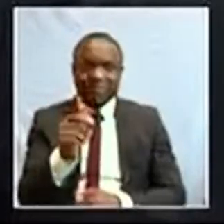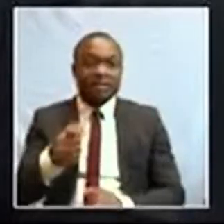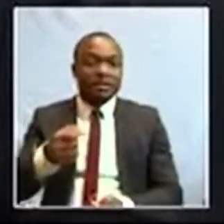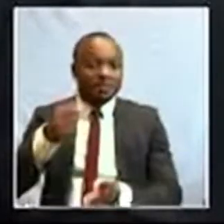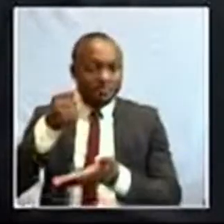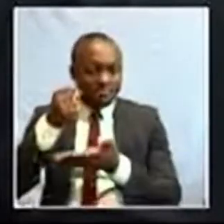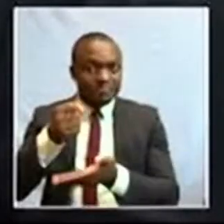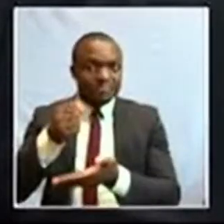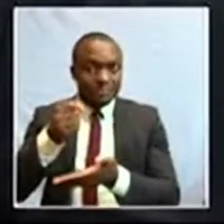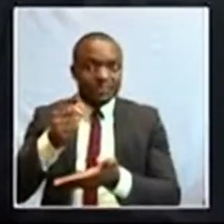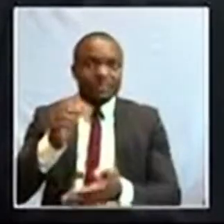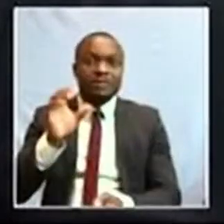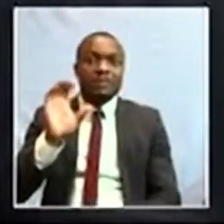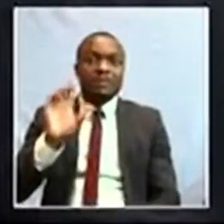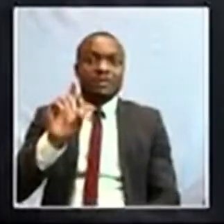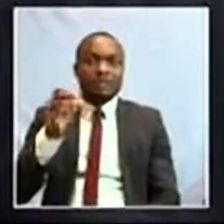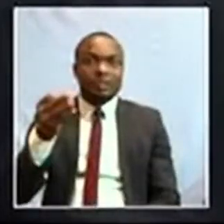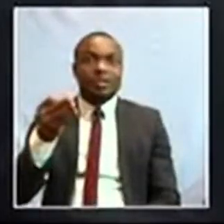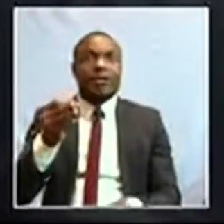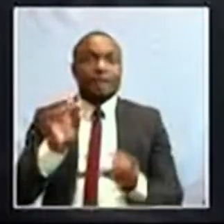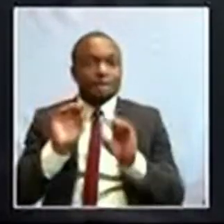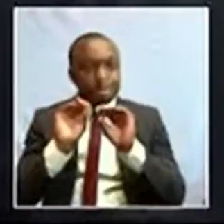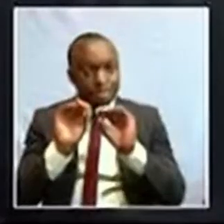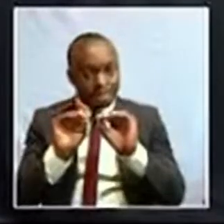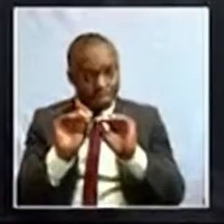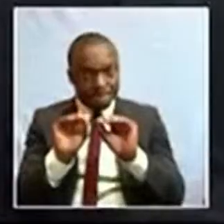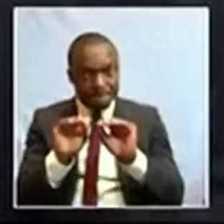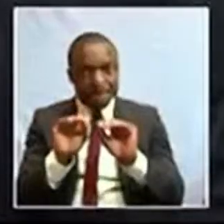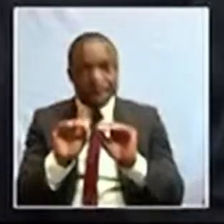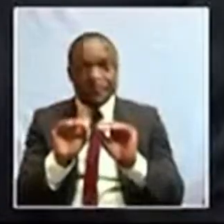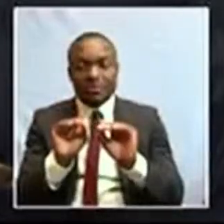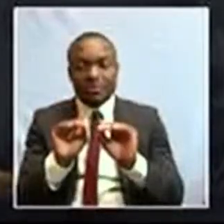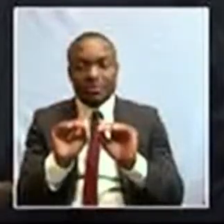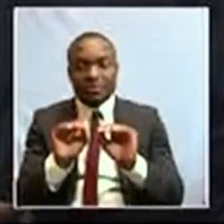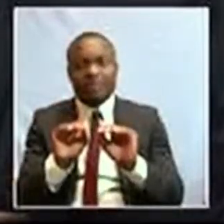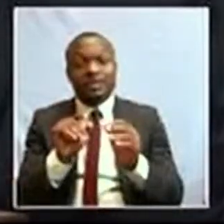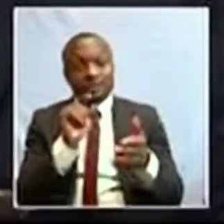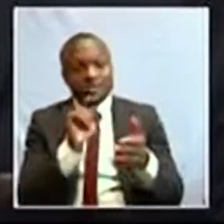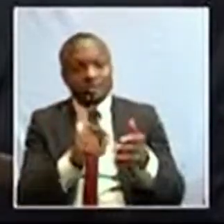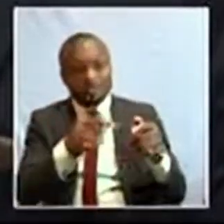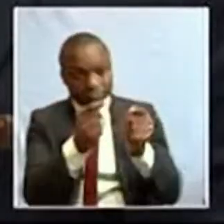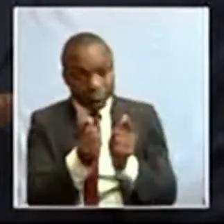budgeted for CDF to orient the viewers? Thank you very much.